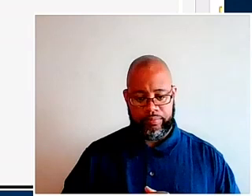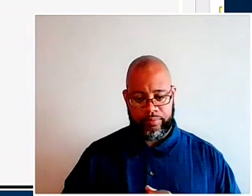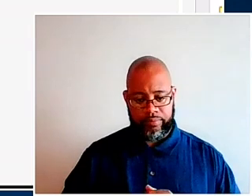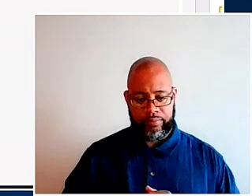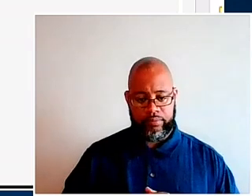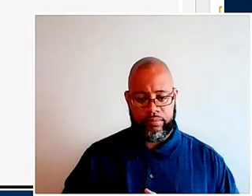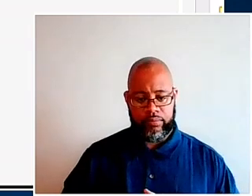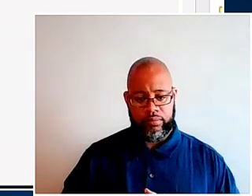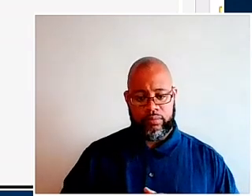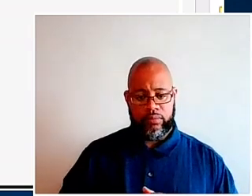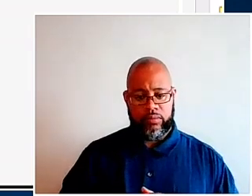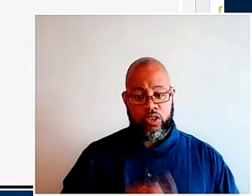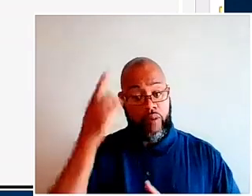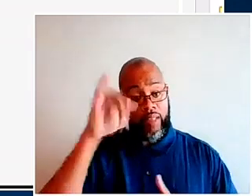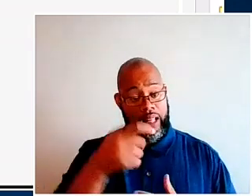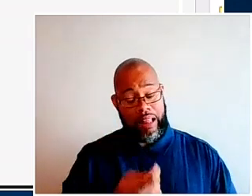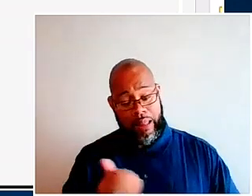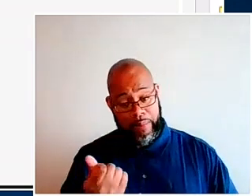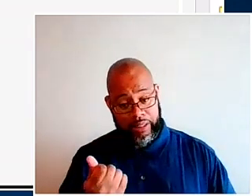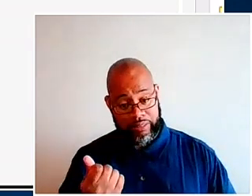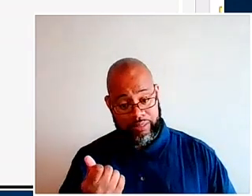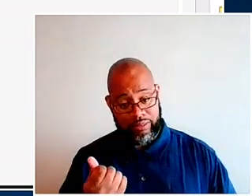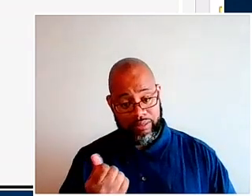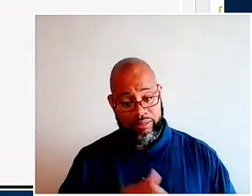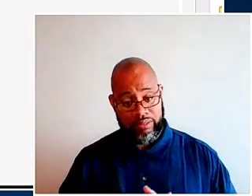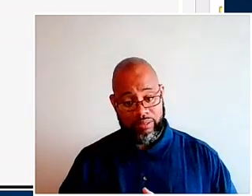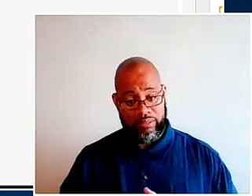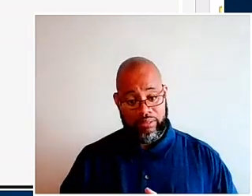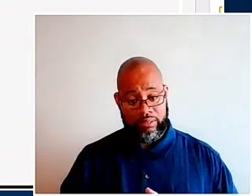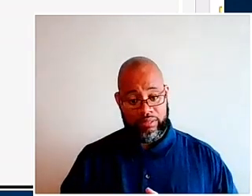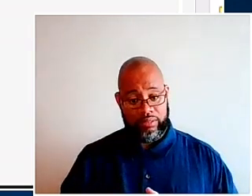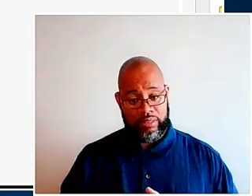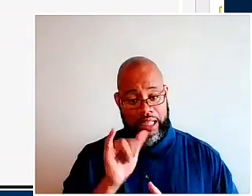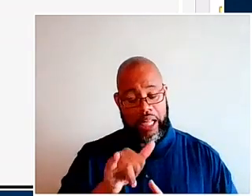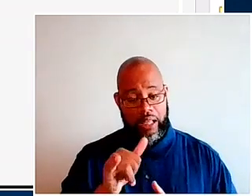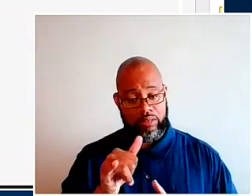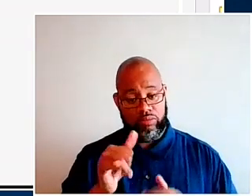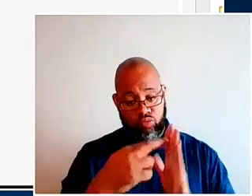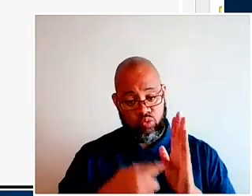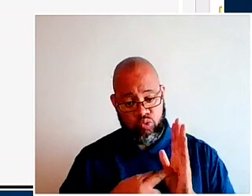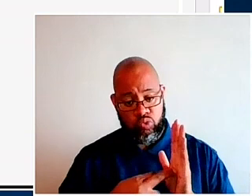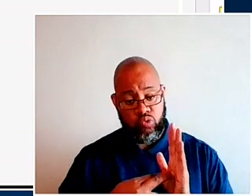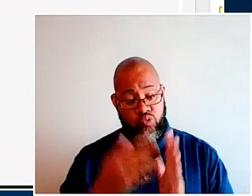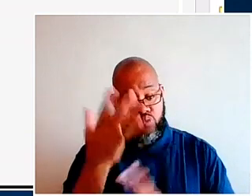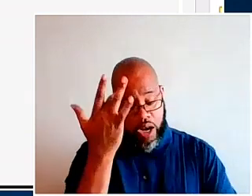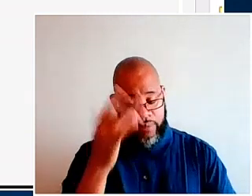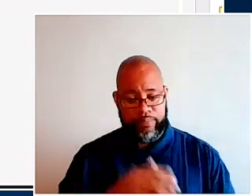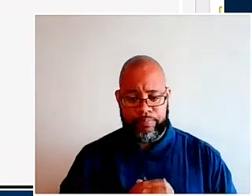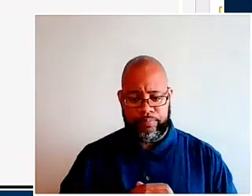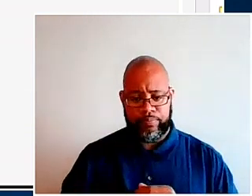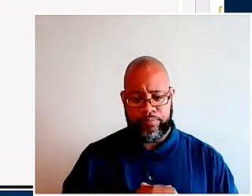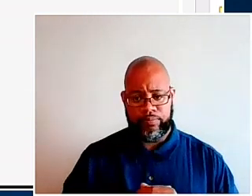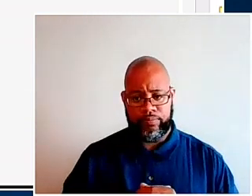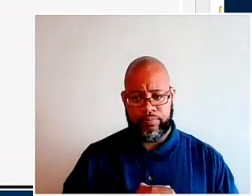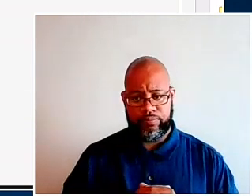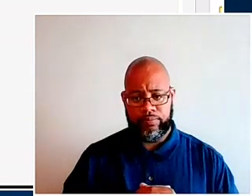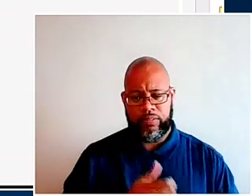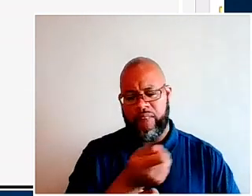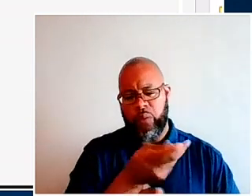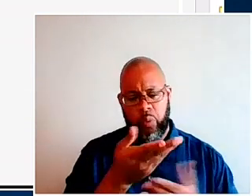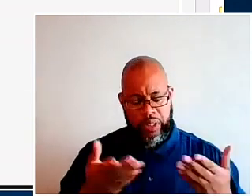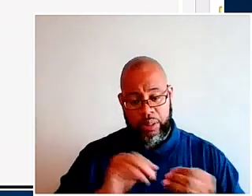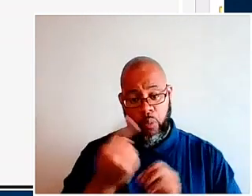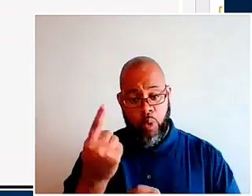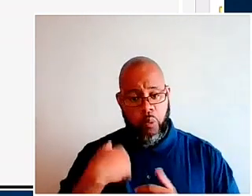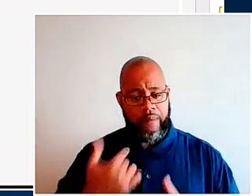Our reasoning for eliminating that provision is that a couple of things. Number one,